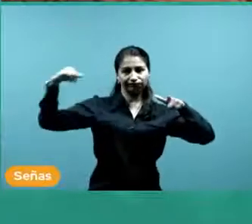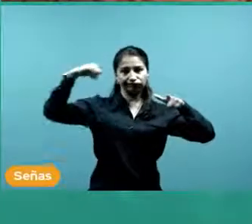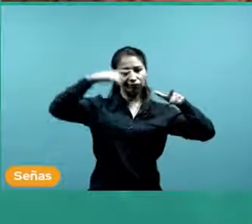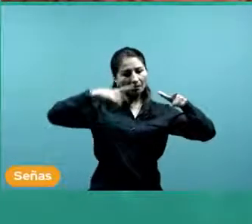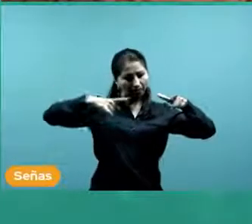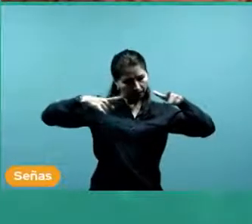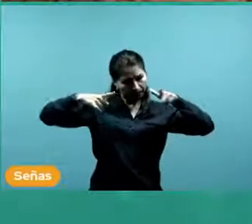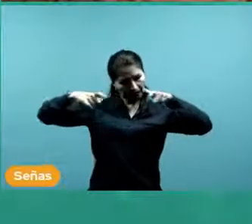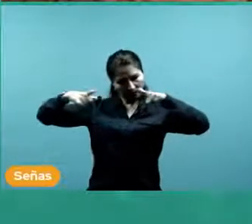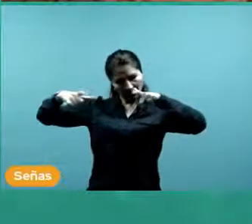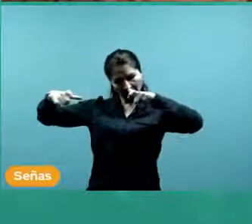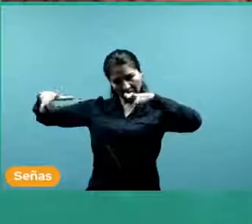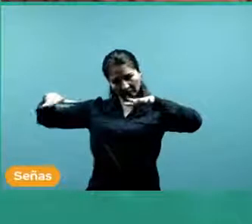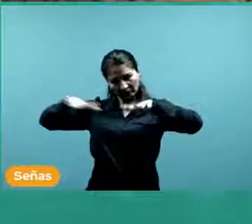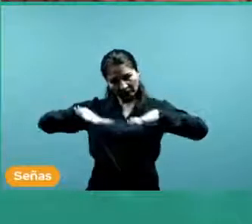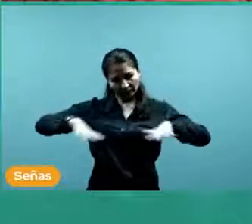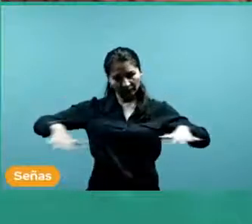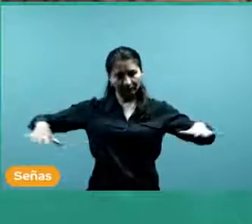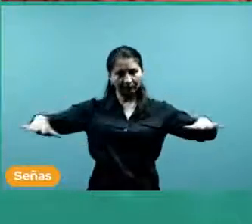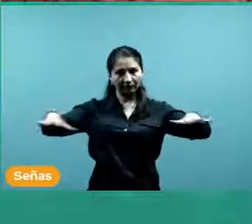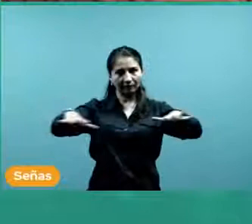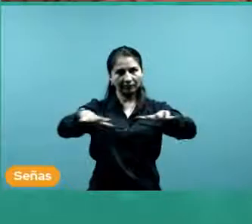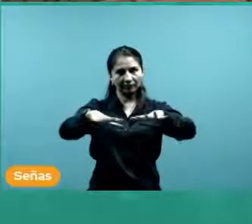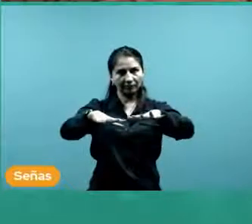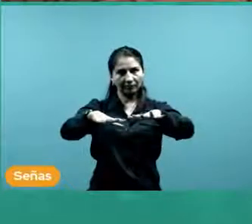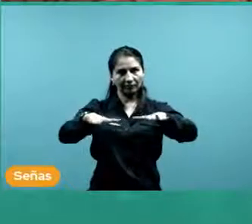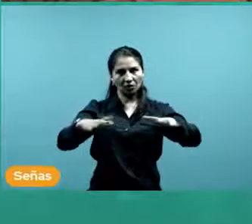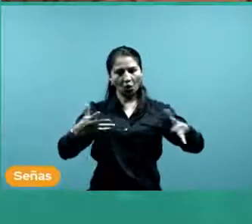taken by the Allies in 1944.